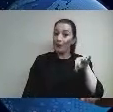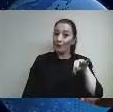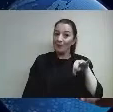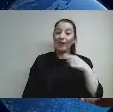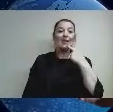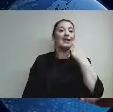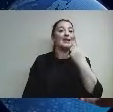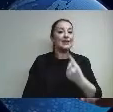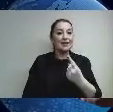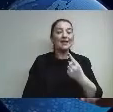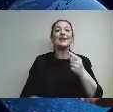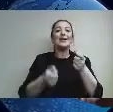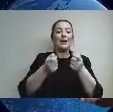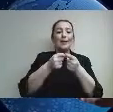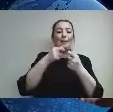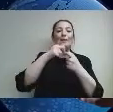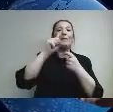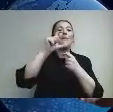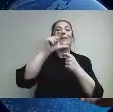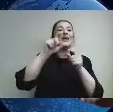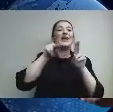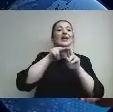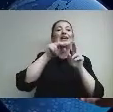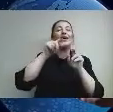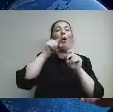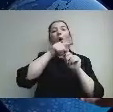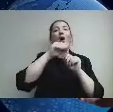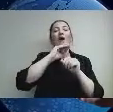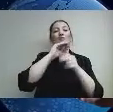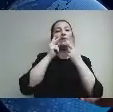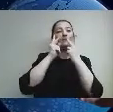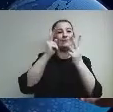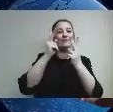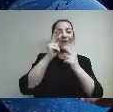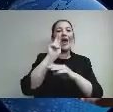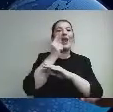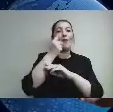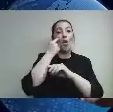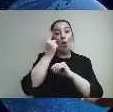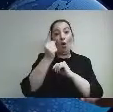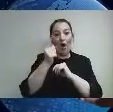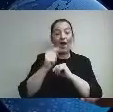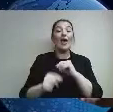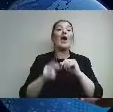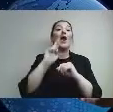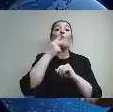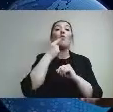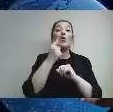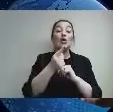report says 55% of the social entrepreneurs are women. And here we have